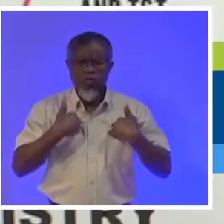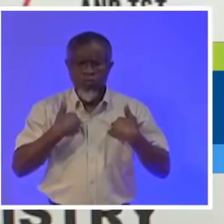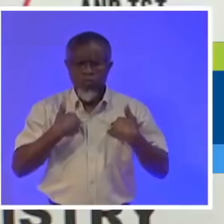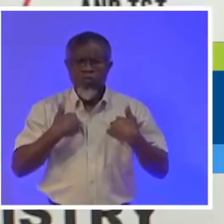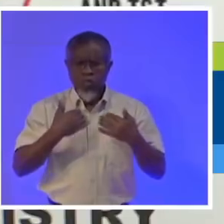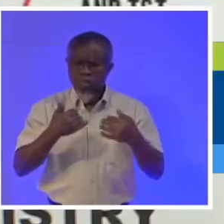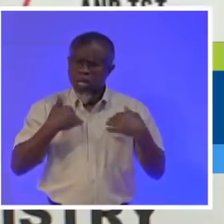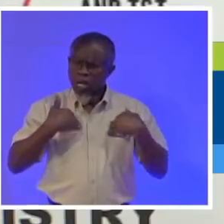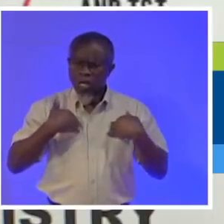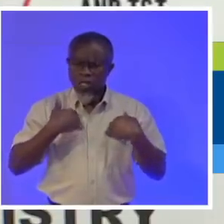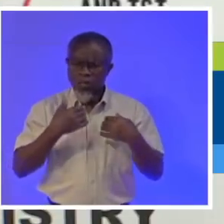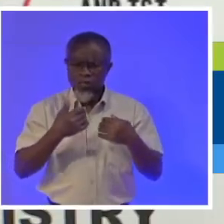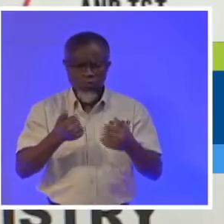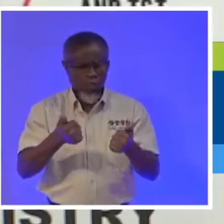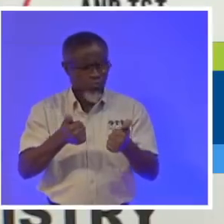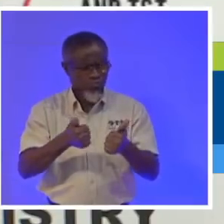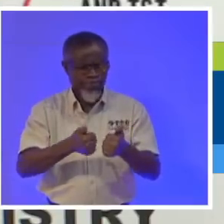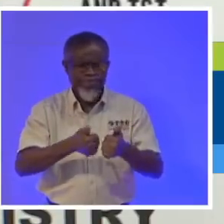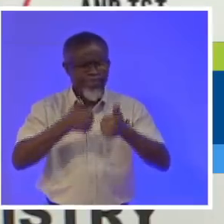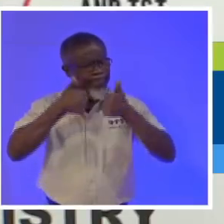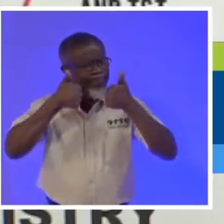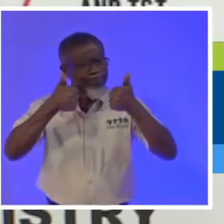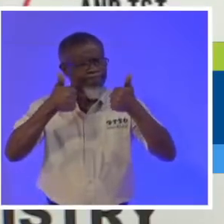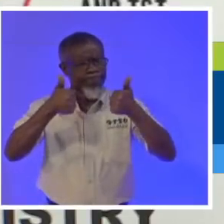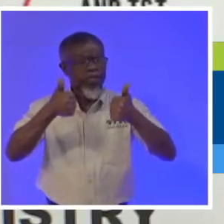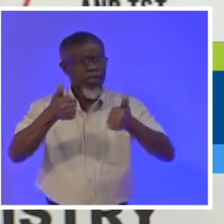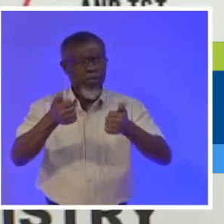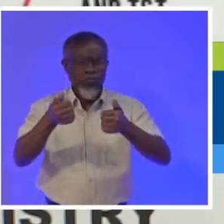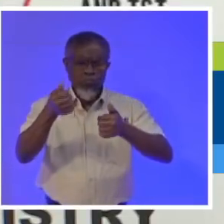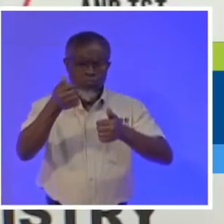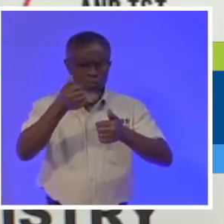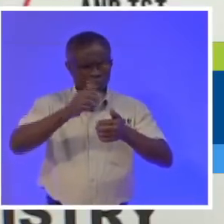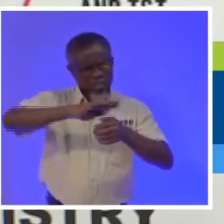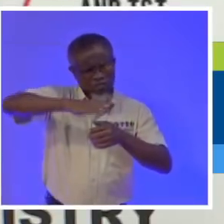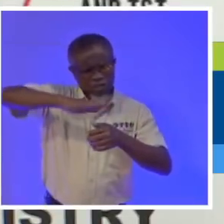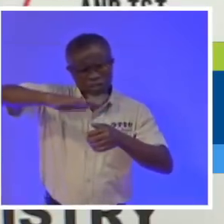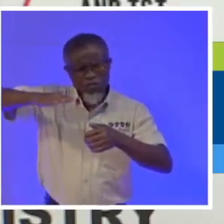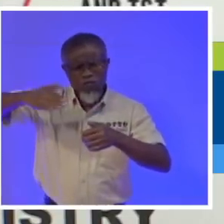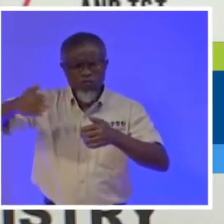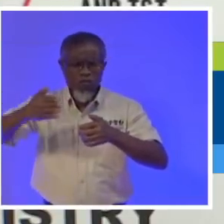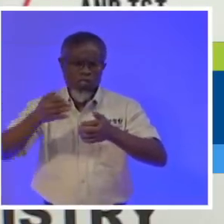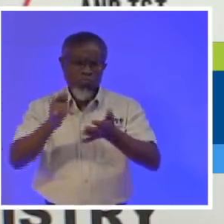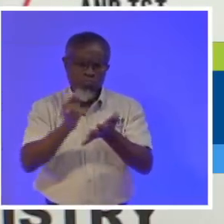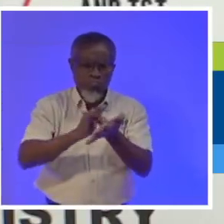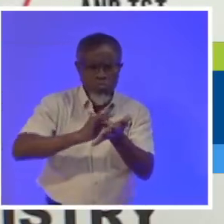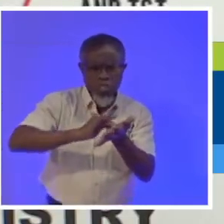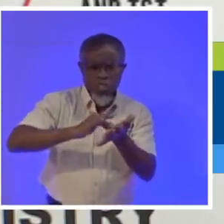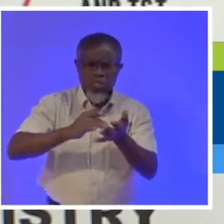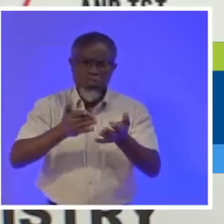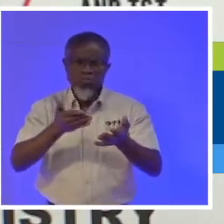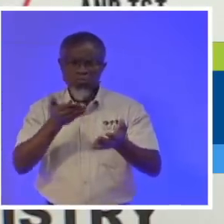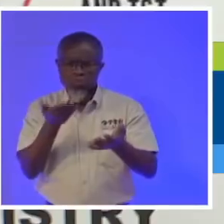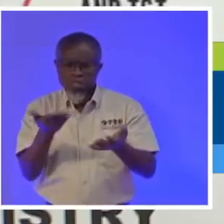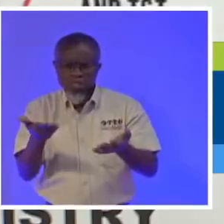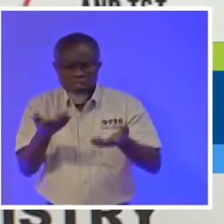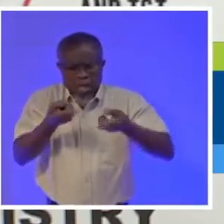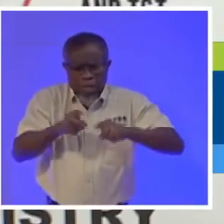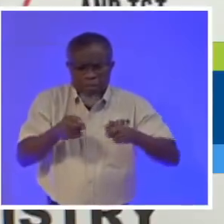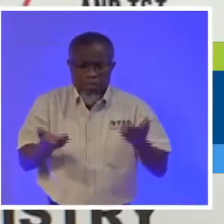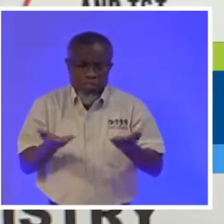years. I wouldn't go into them. The reporting system is a global system. We are part of a global